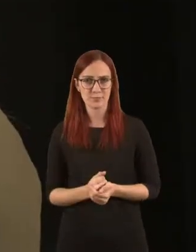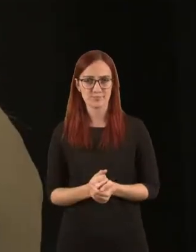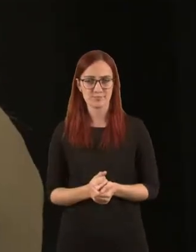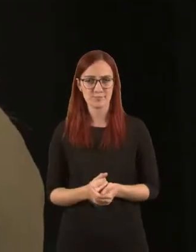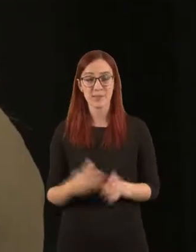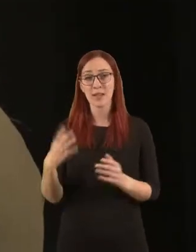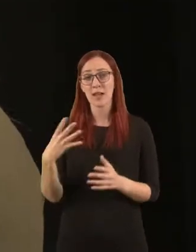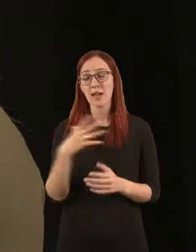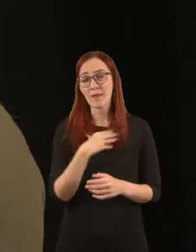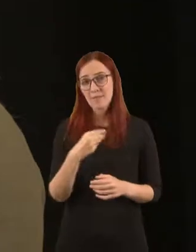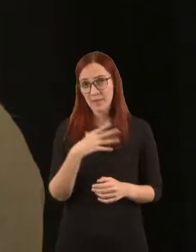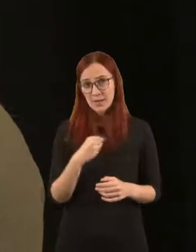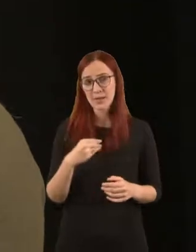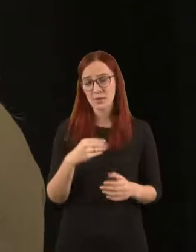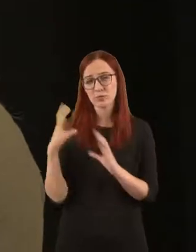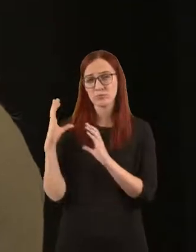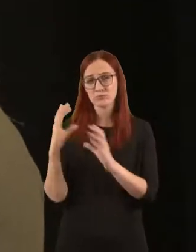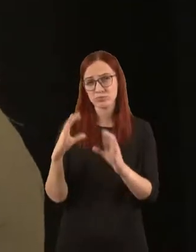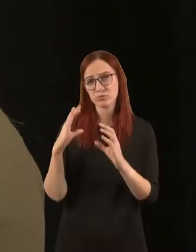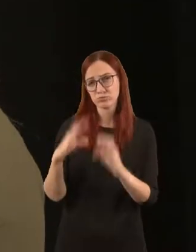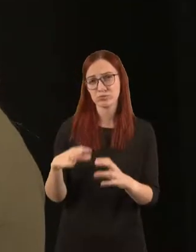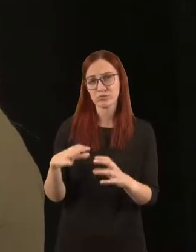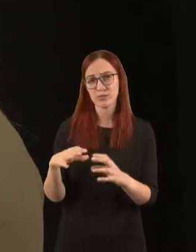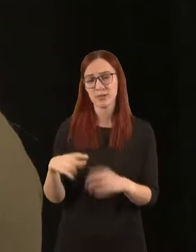In Vilnius,